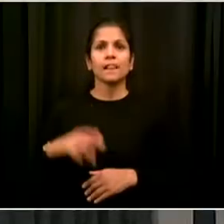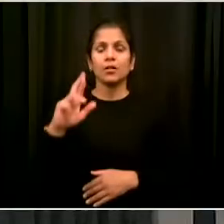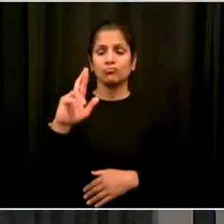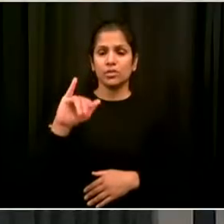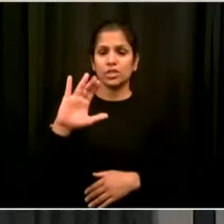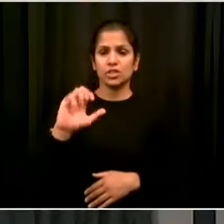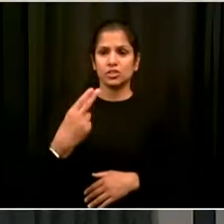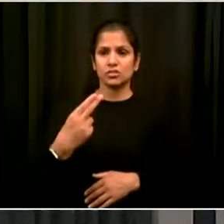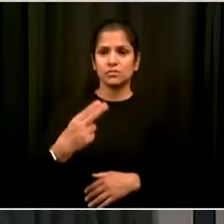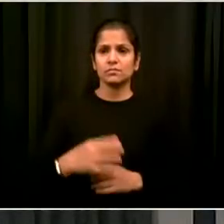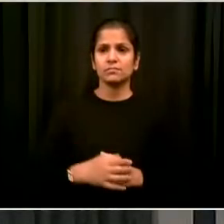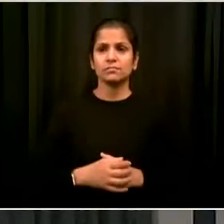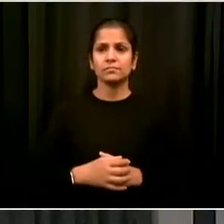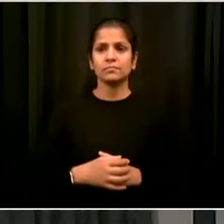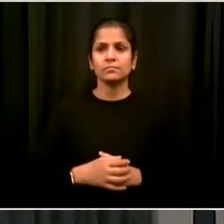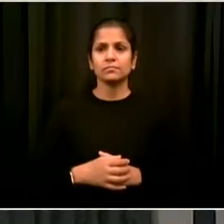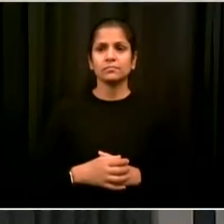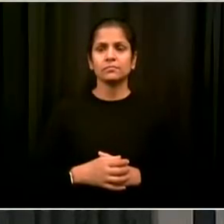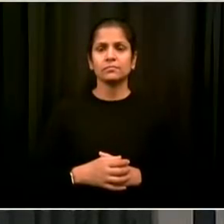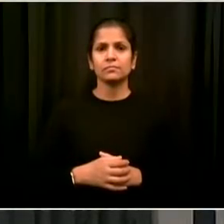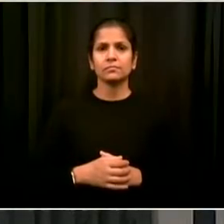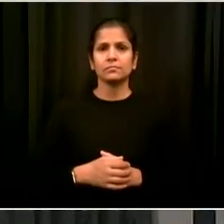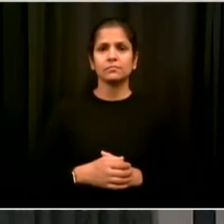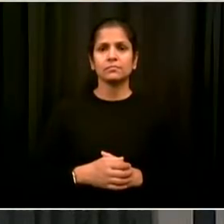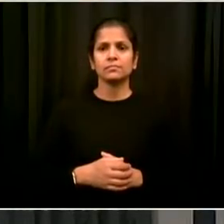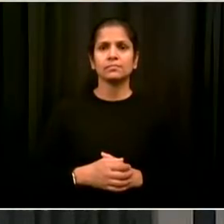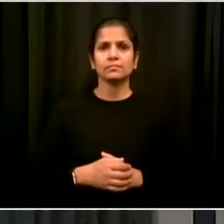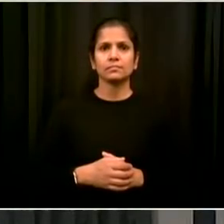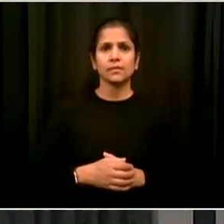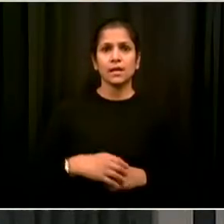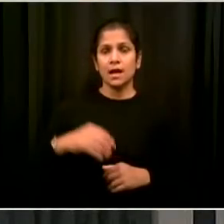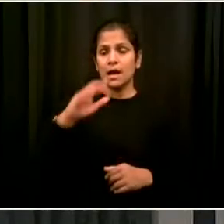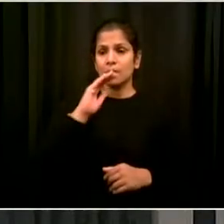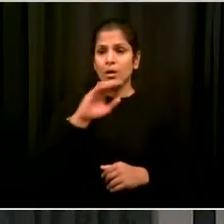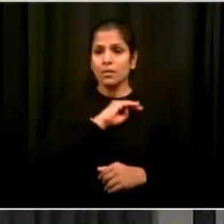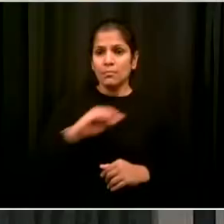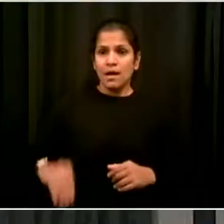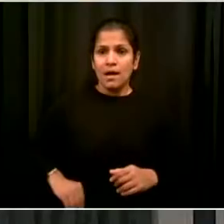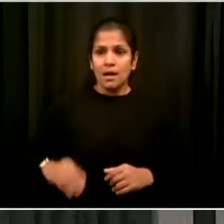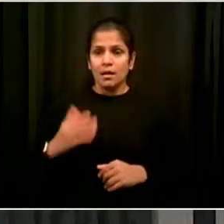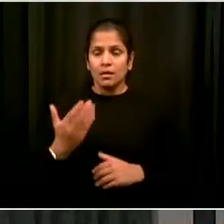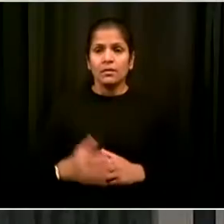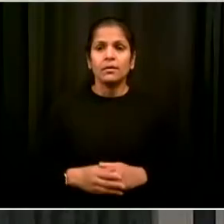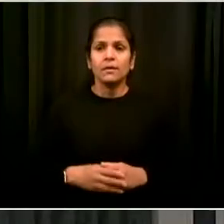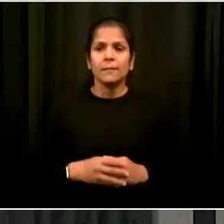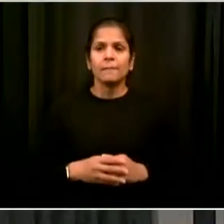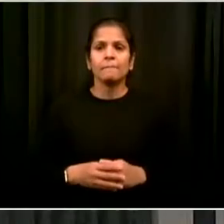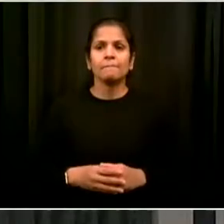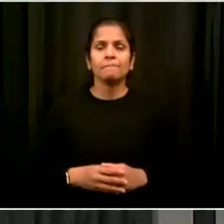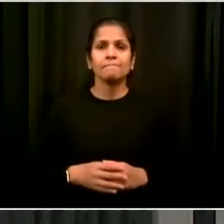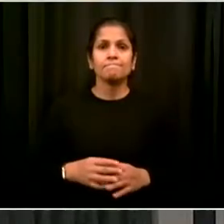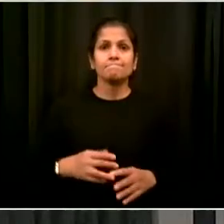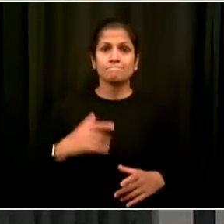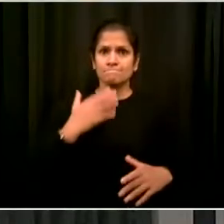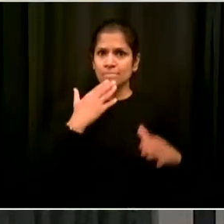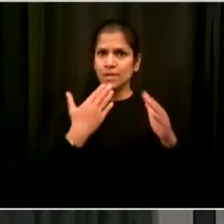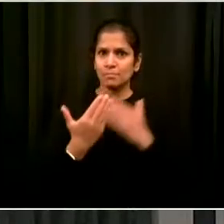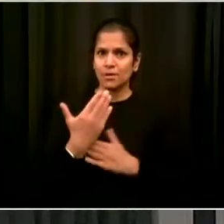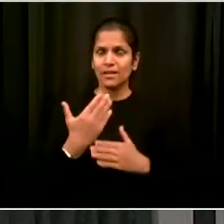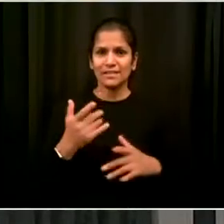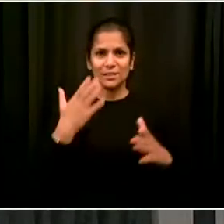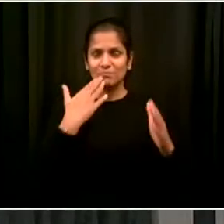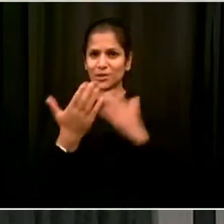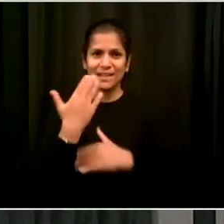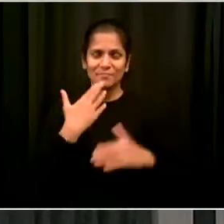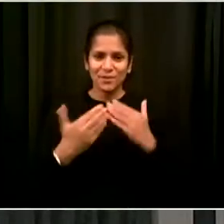Mr. Mayor, given the fact that there could be by the way, good morning. I'm sorry. I'm starting right into the question here. Rich, you